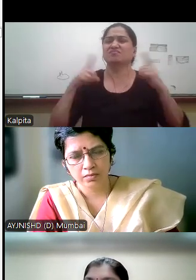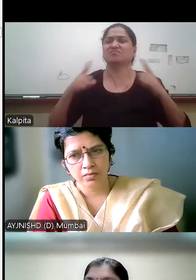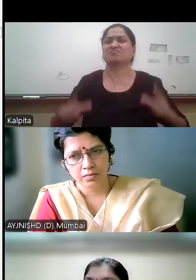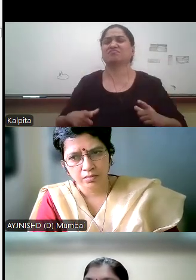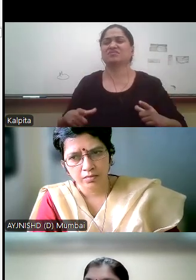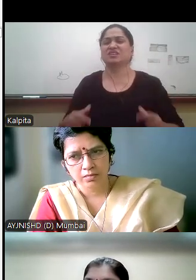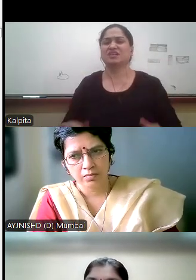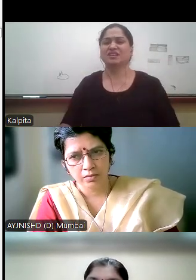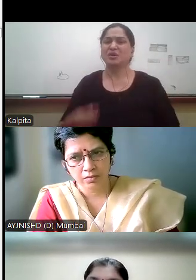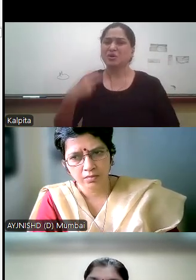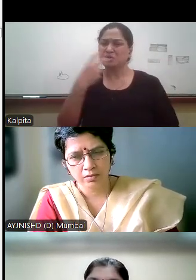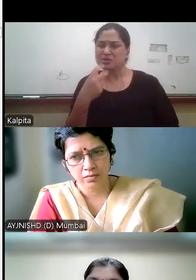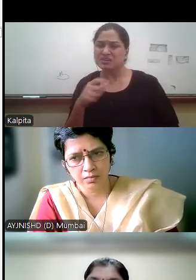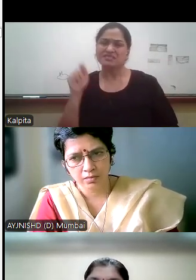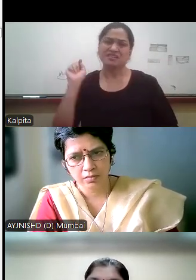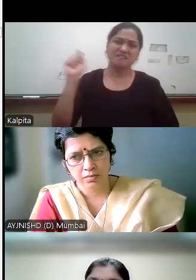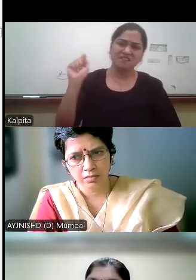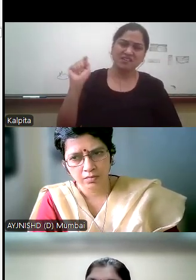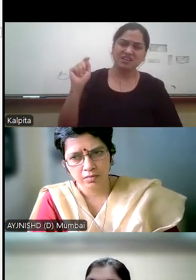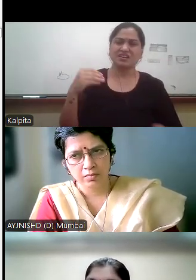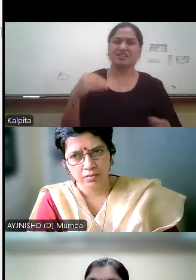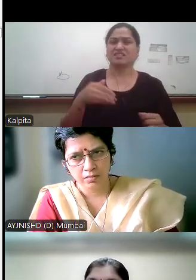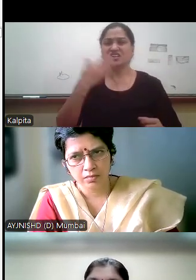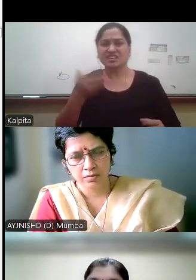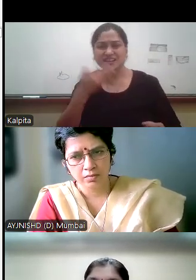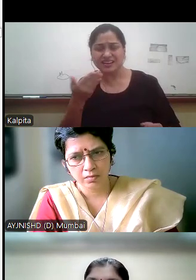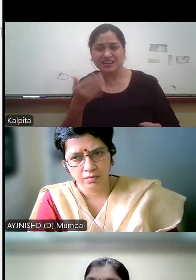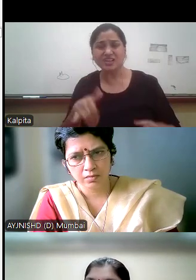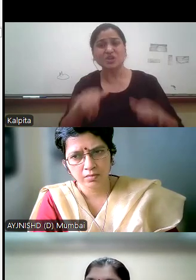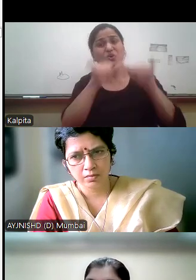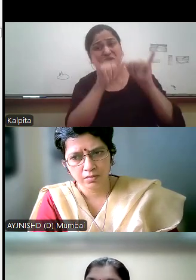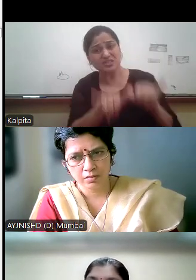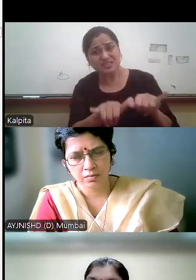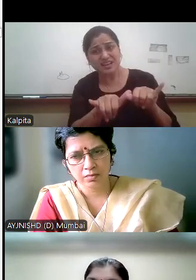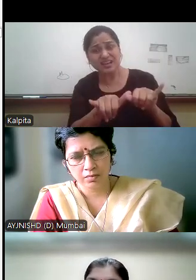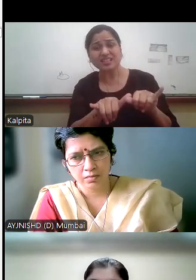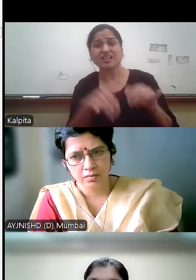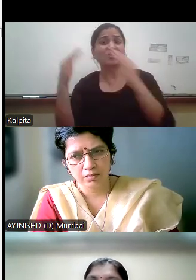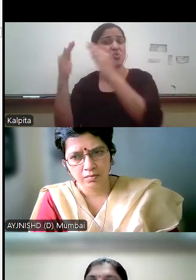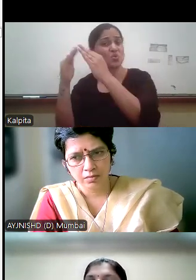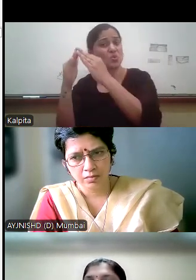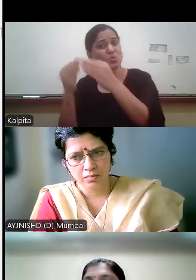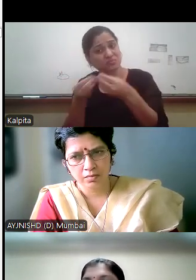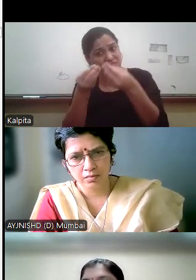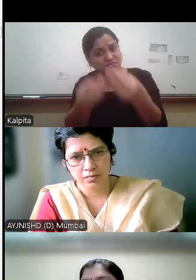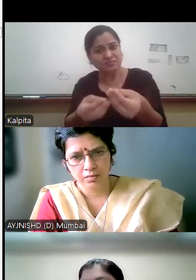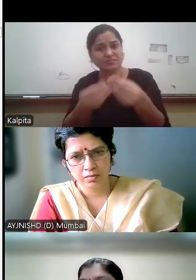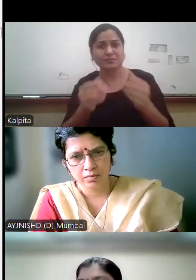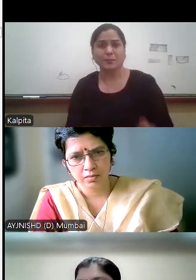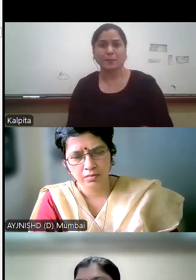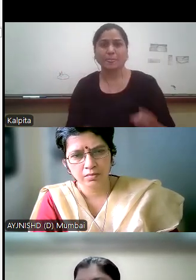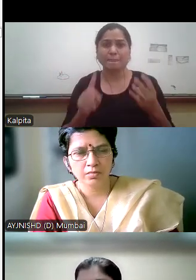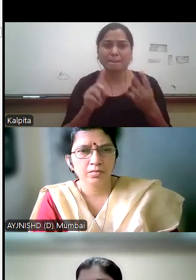vocational activities, assistance, support. They can stay there, they can have a proper home for it. Then we have the Nirmaya